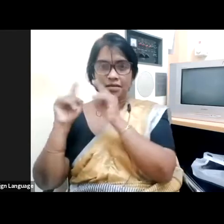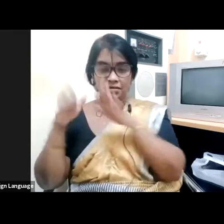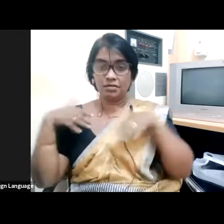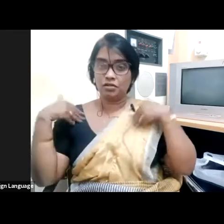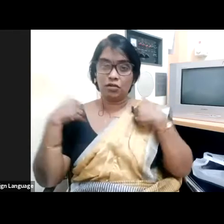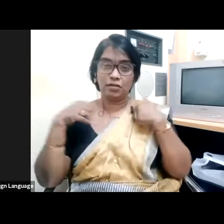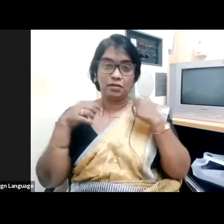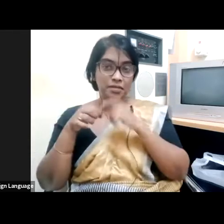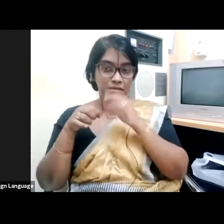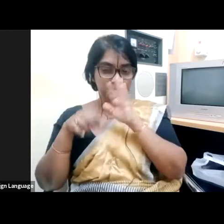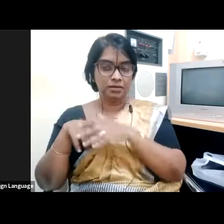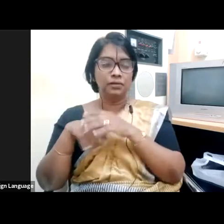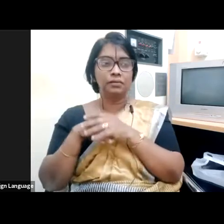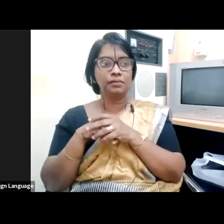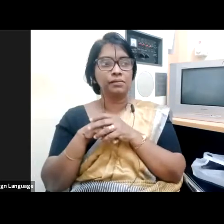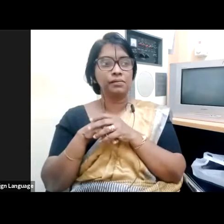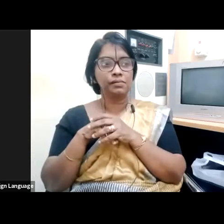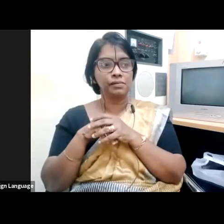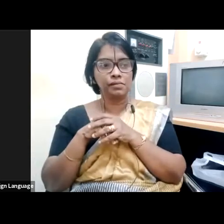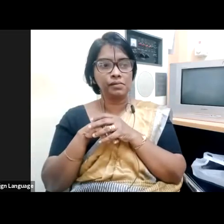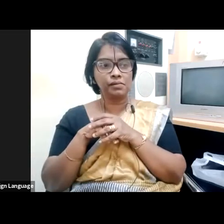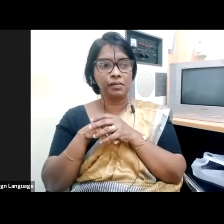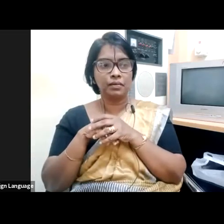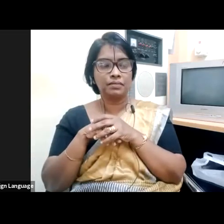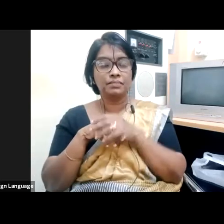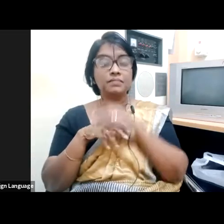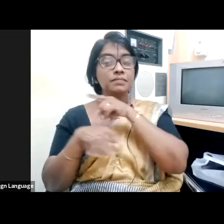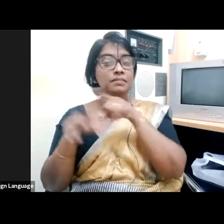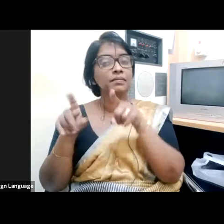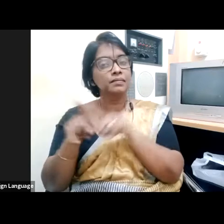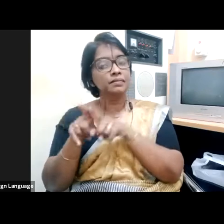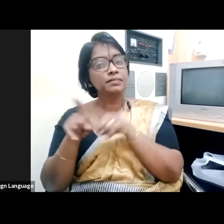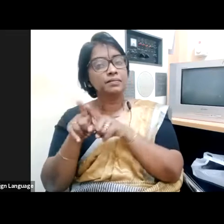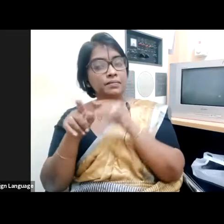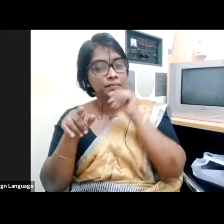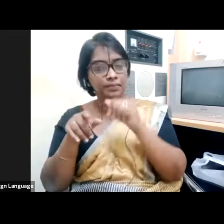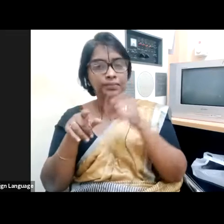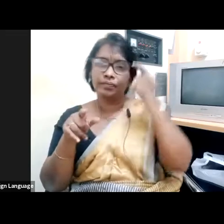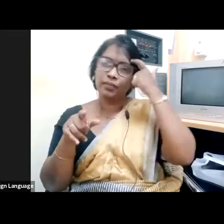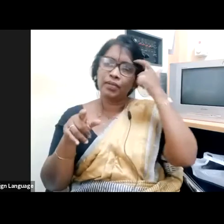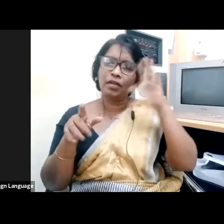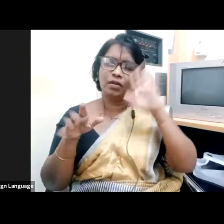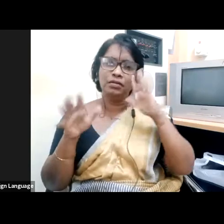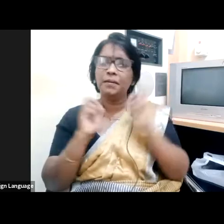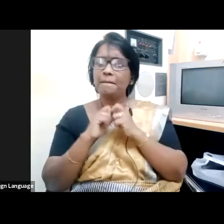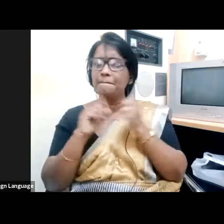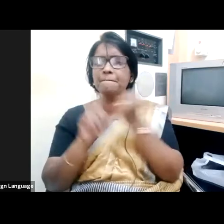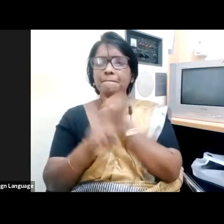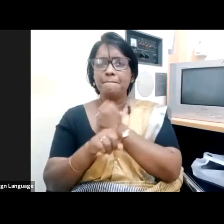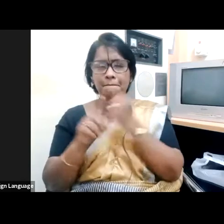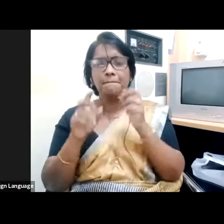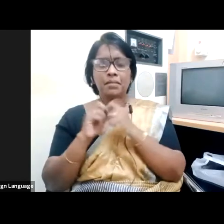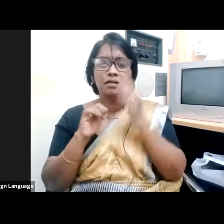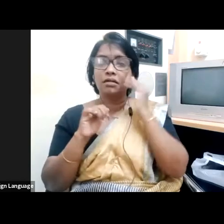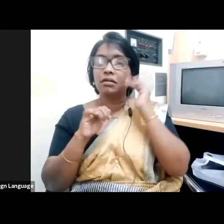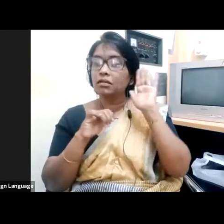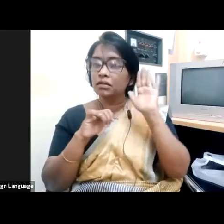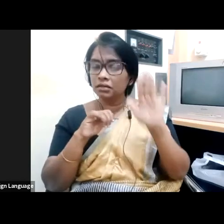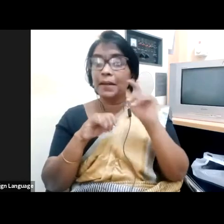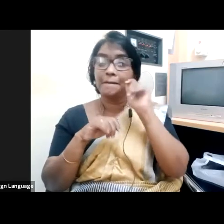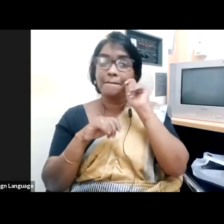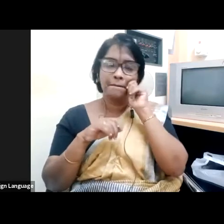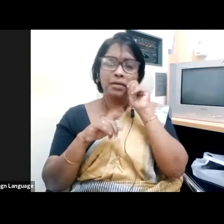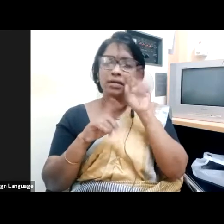to significant psychological impact in many women. And lastly, when they get to the menopause, they will realize that that